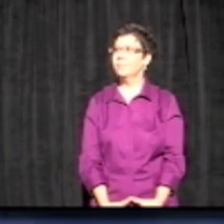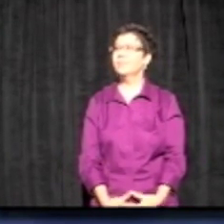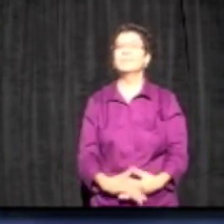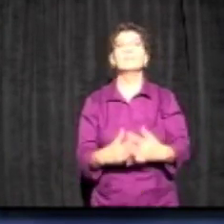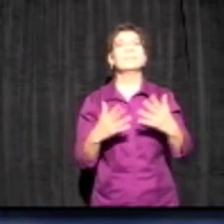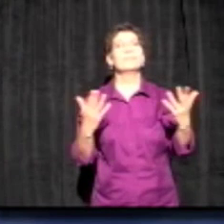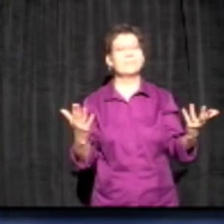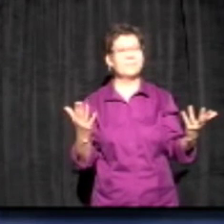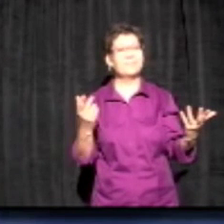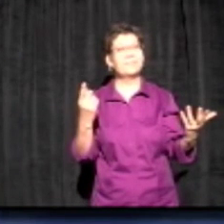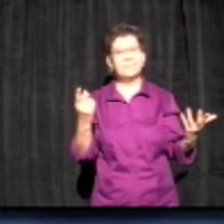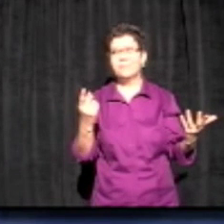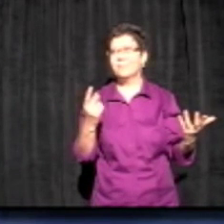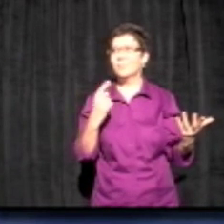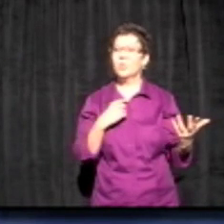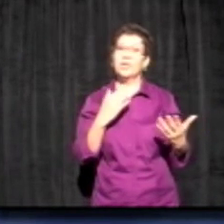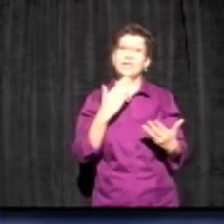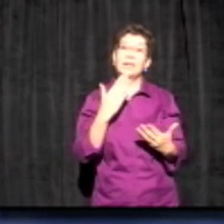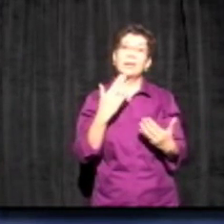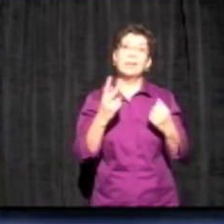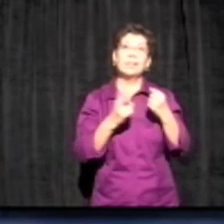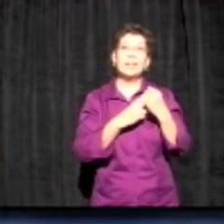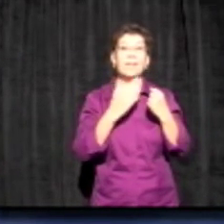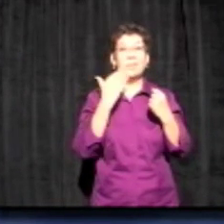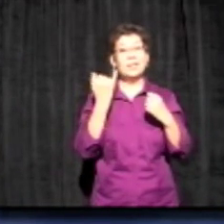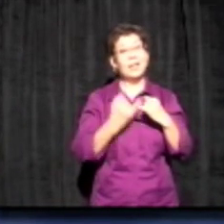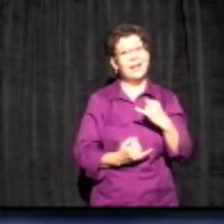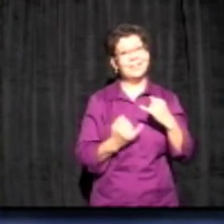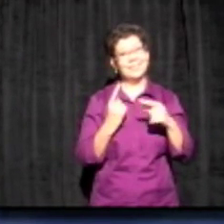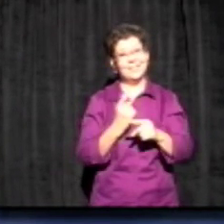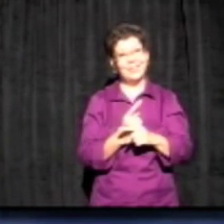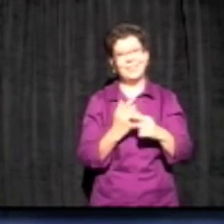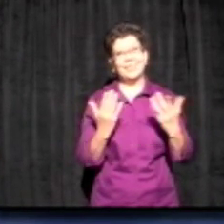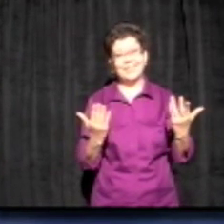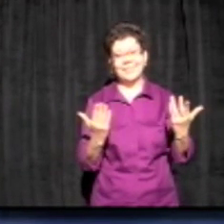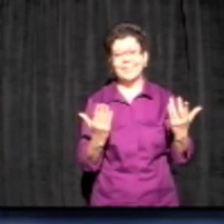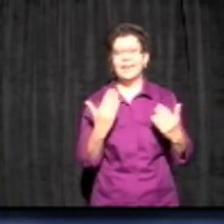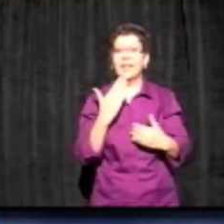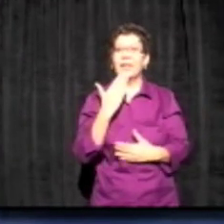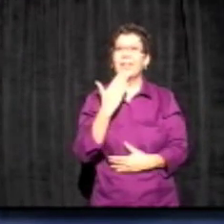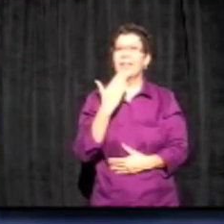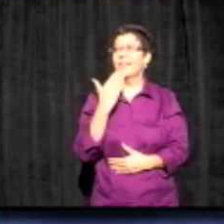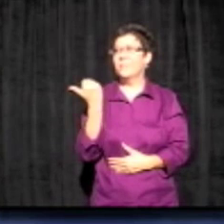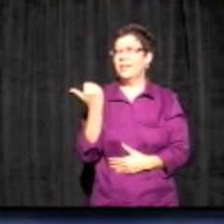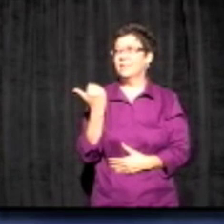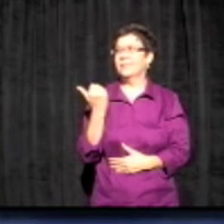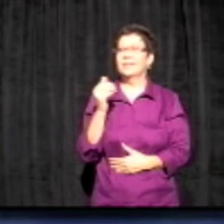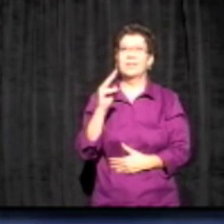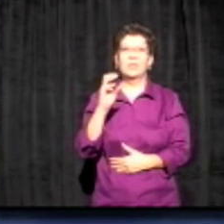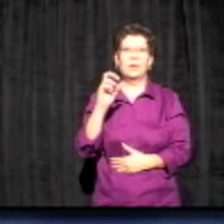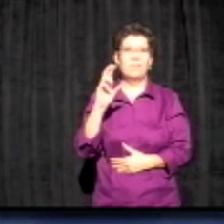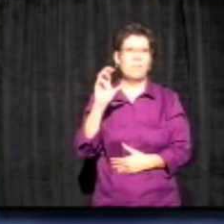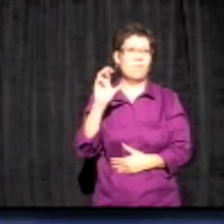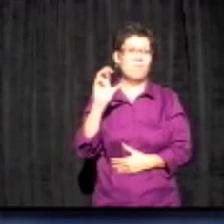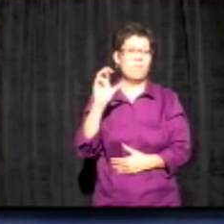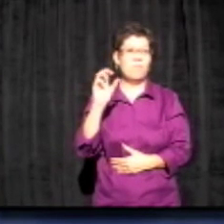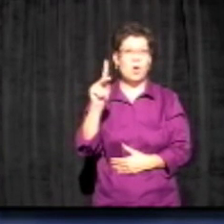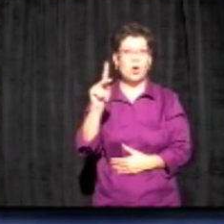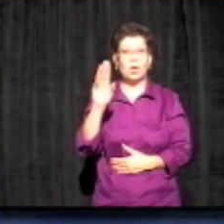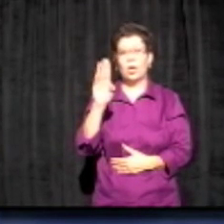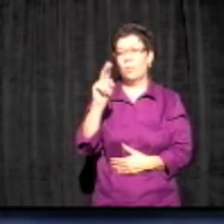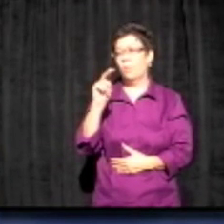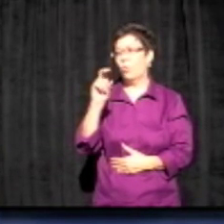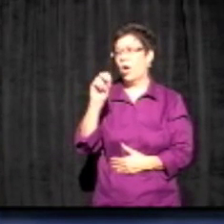Well, you're always supposed to save the best for last, and the best is Mark Bonacani. One of